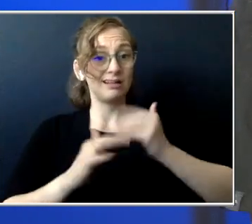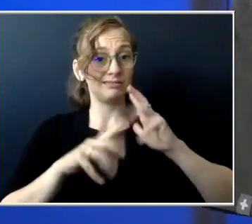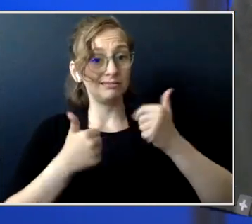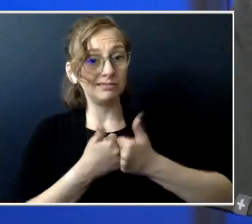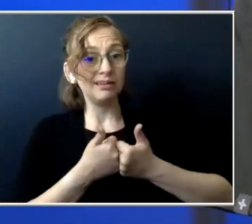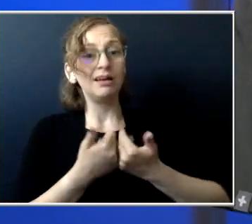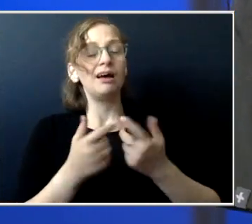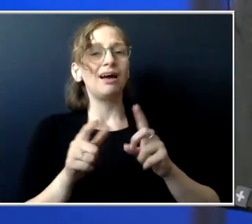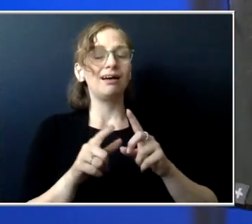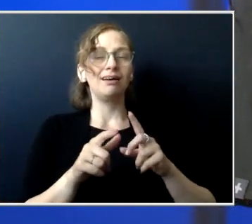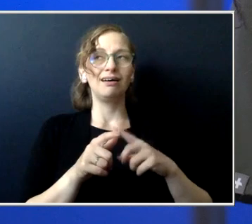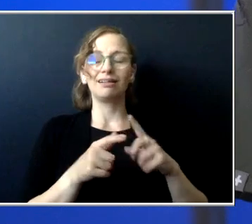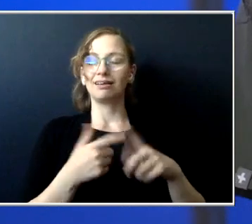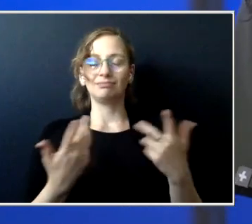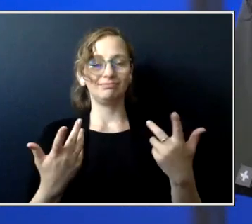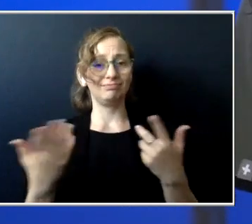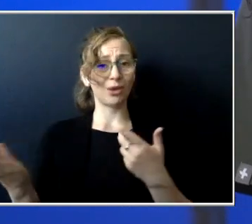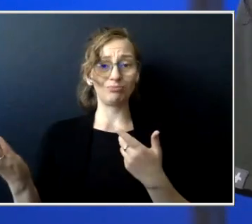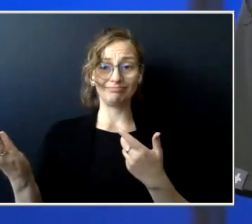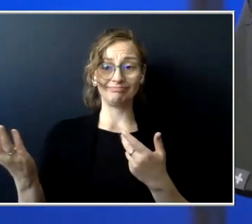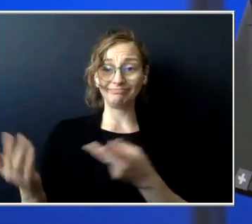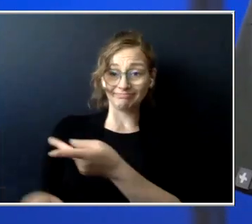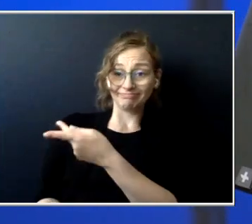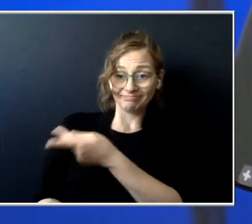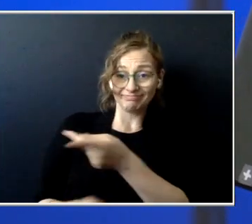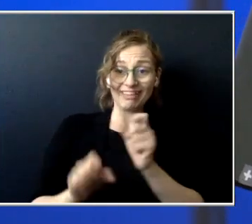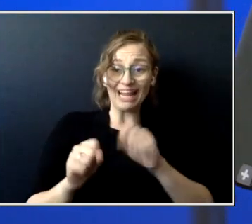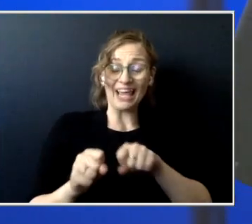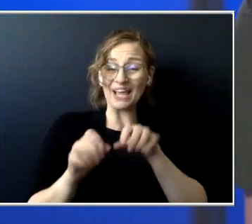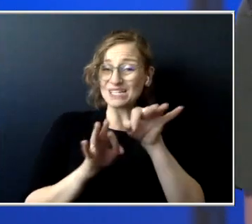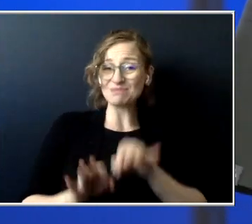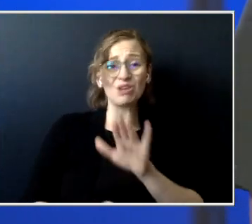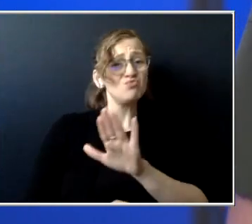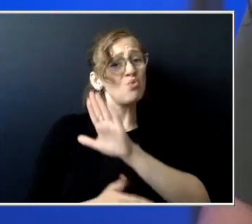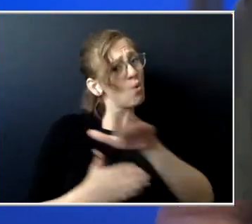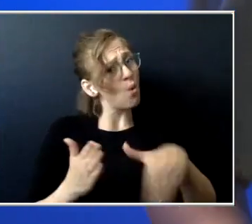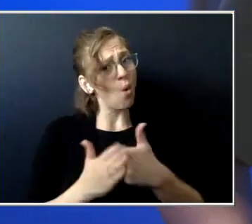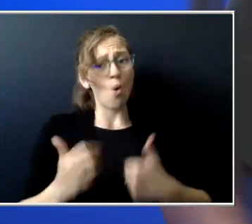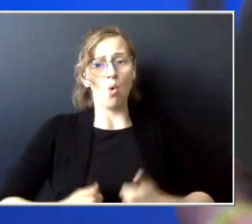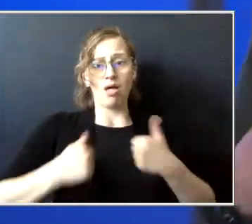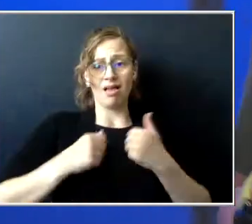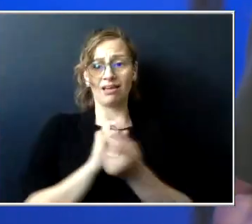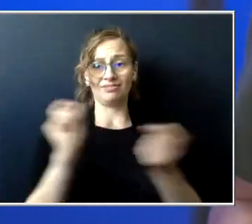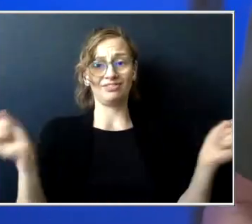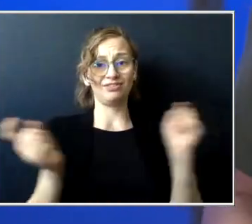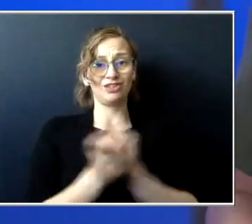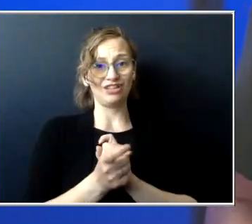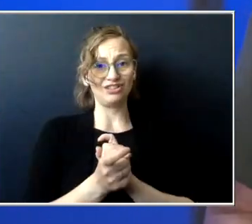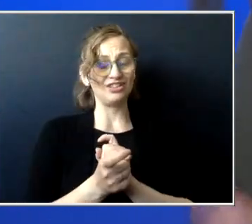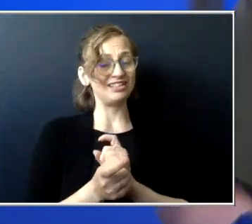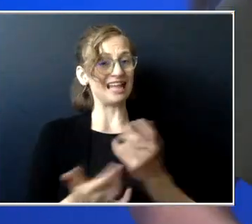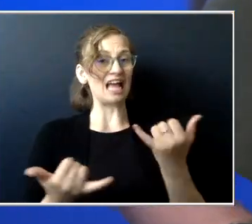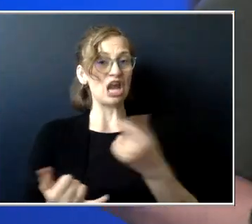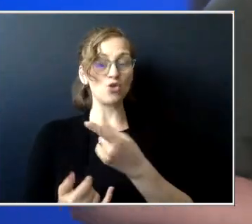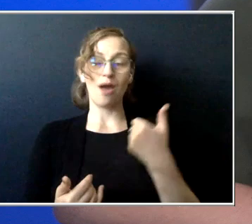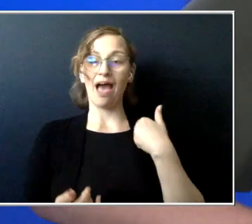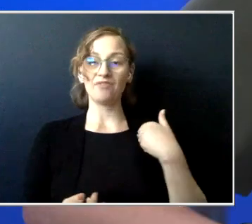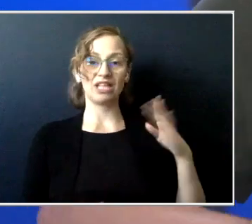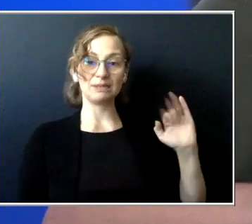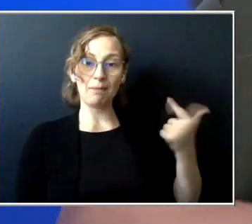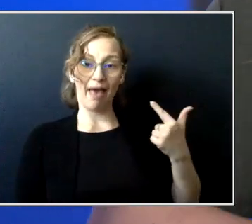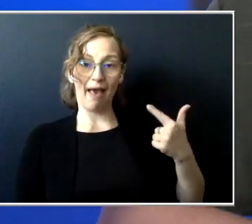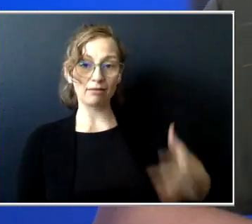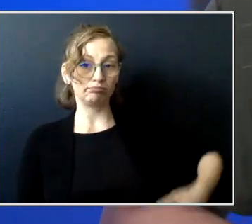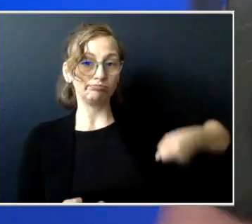Beverly and Larry can speak to it, just your whole life changes. I mean, you now carry this bag everywhere, you have